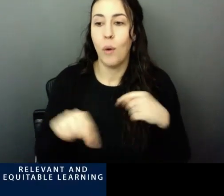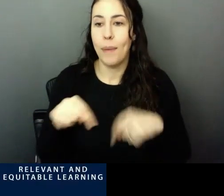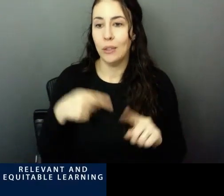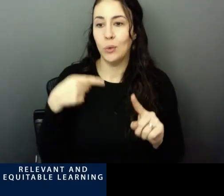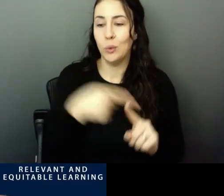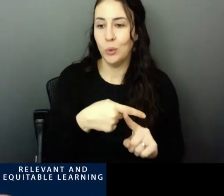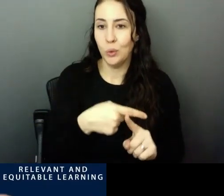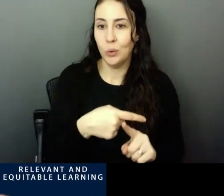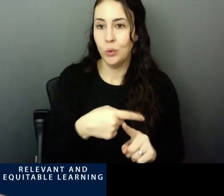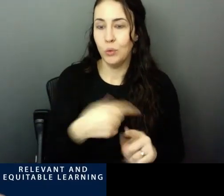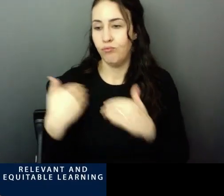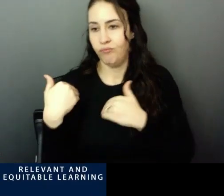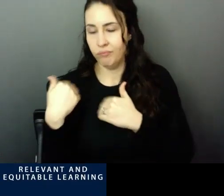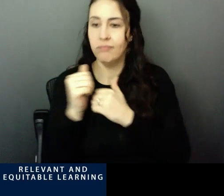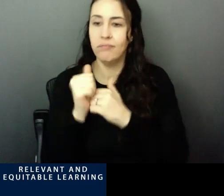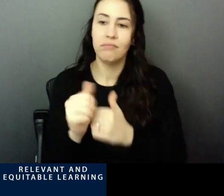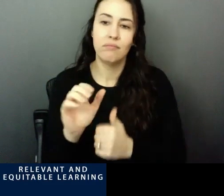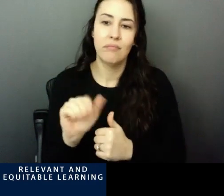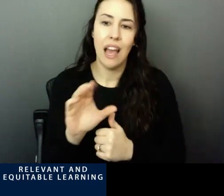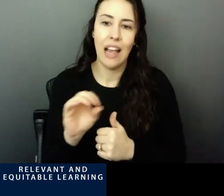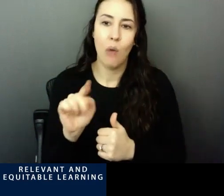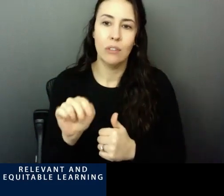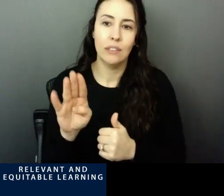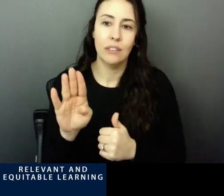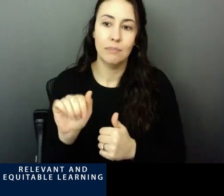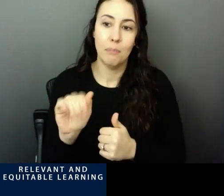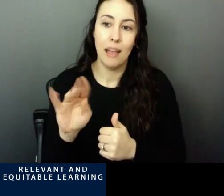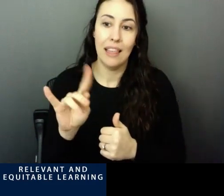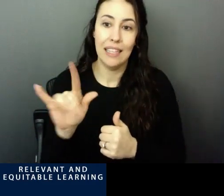discussion and really how to make it meaningful,